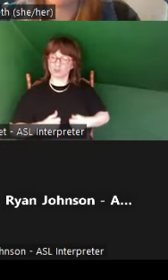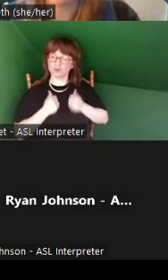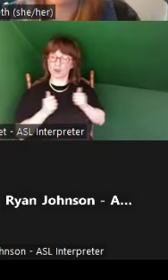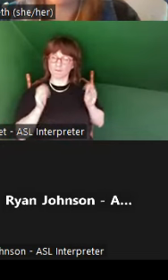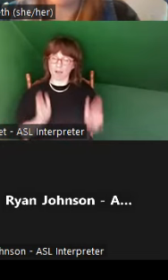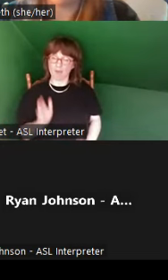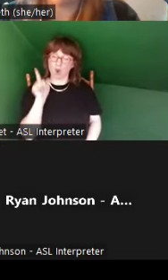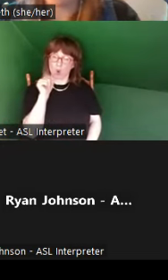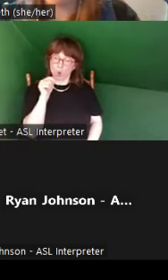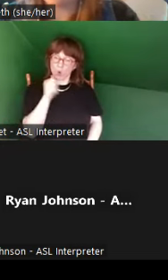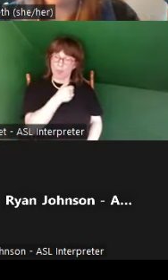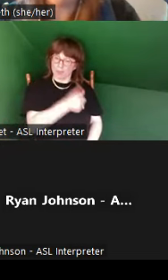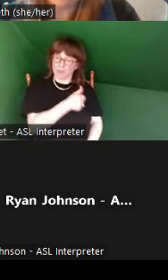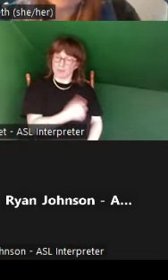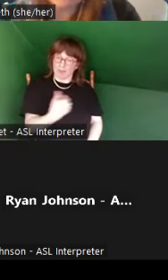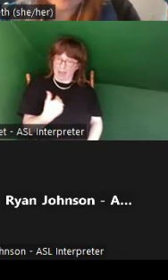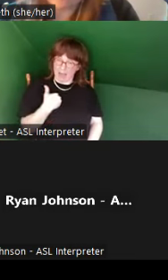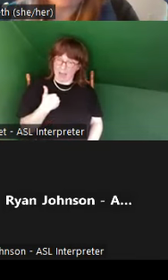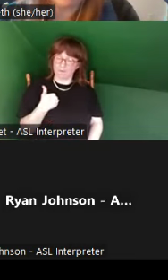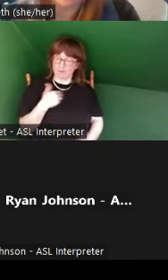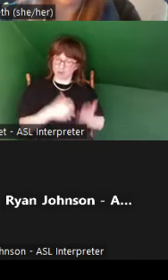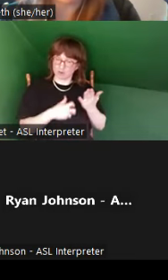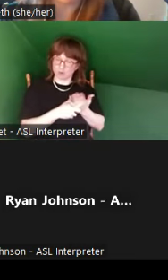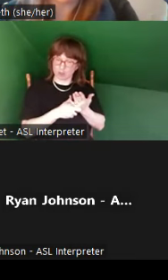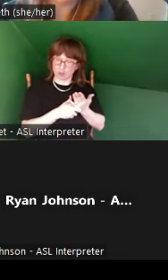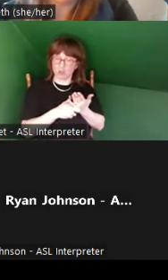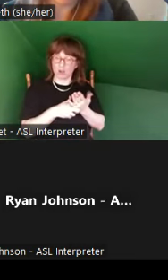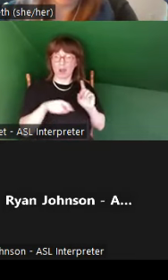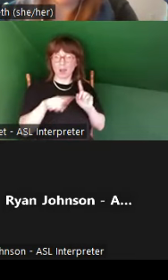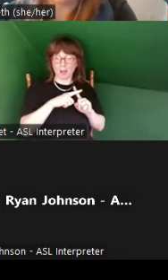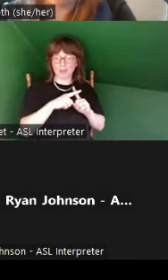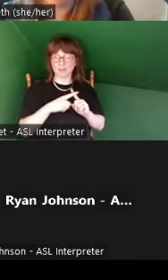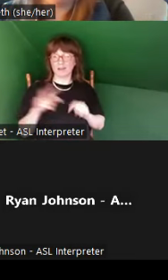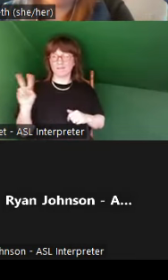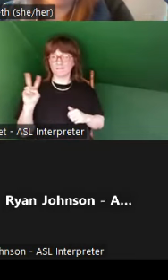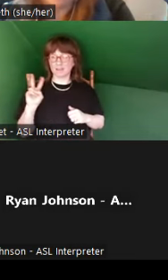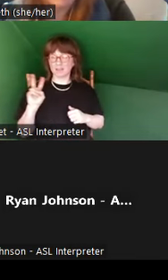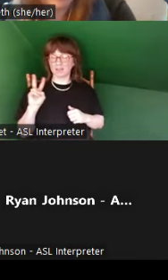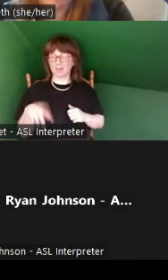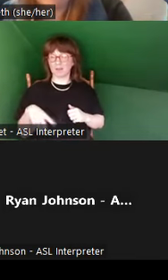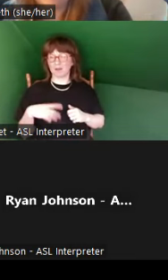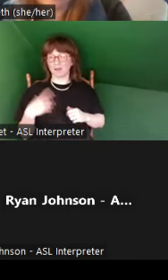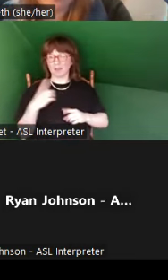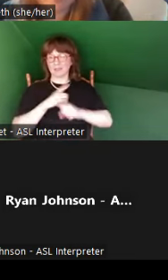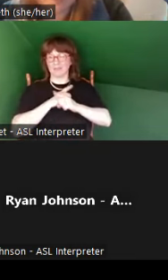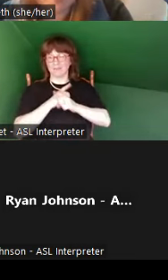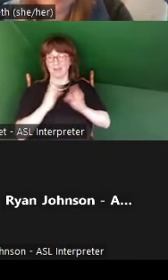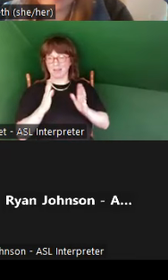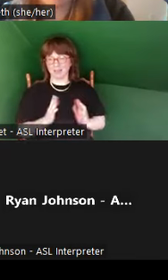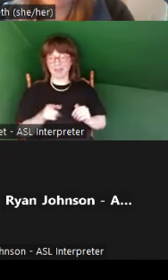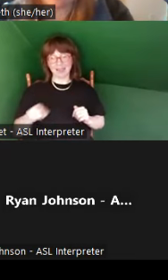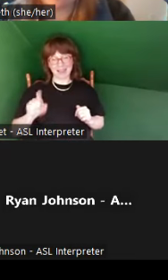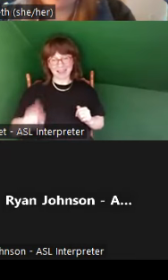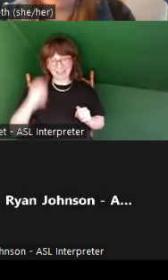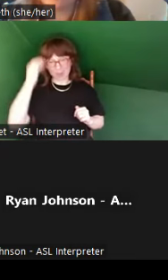important. And also victim defendants, victim survivors who have been charged with crimes need to know their legal rights